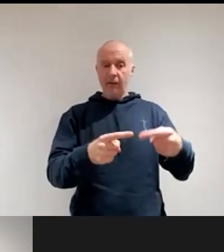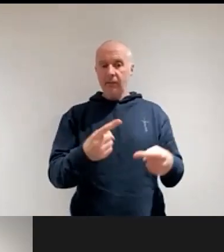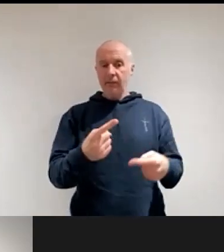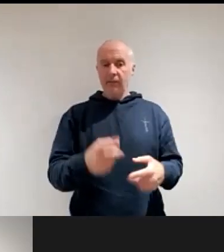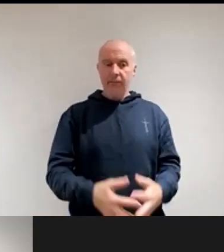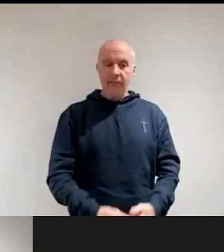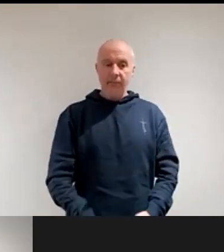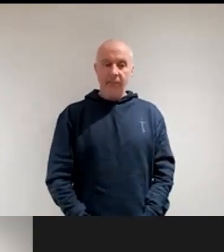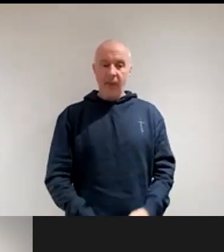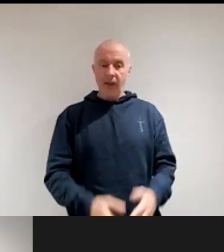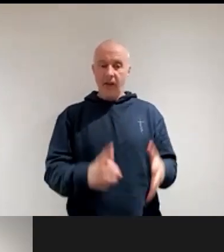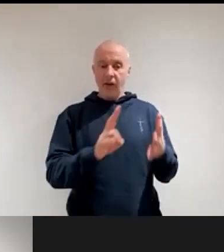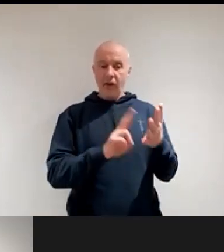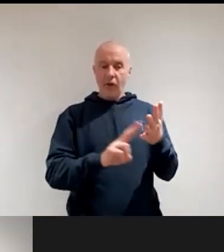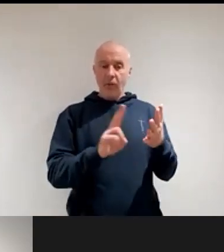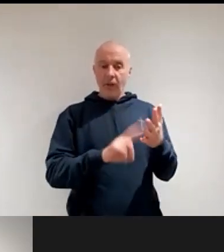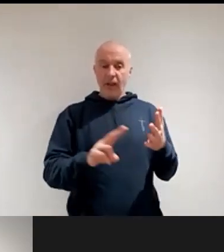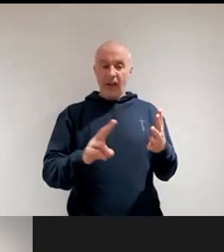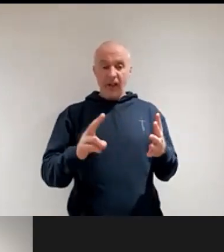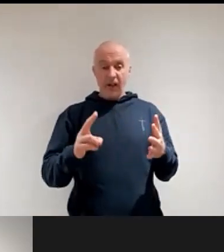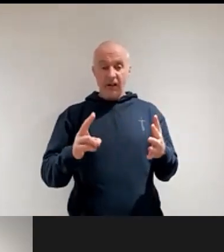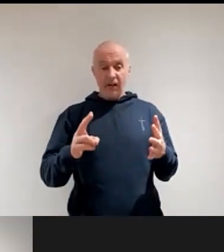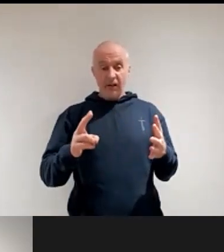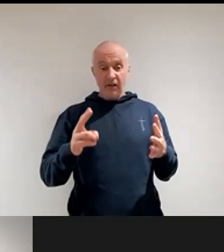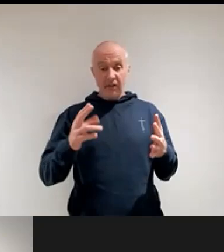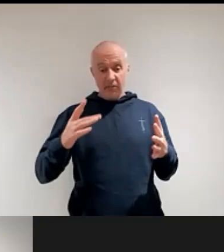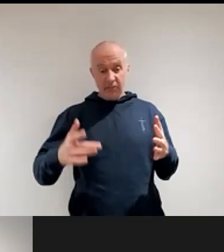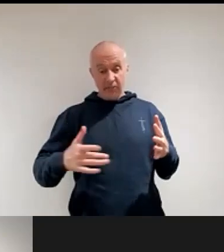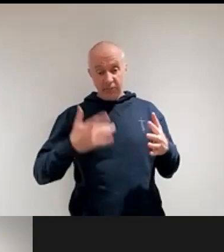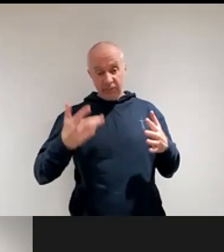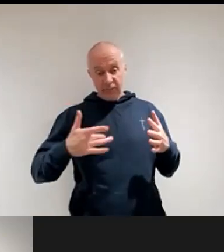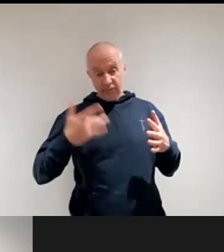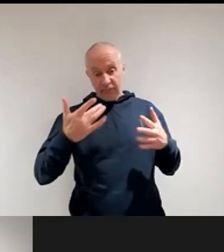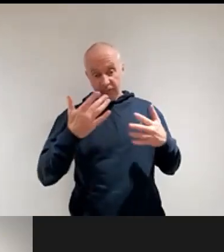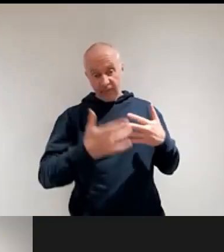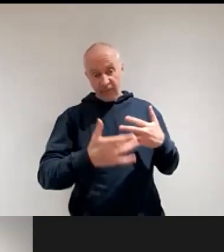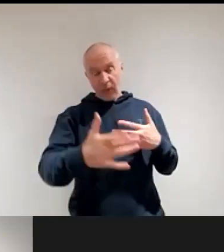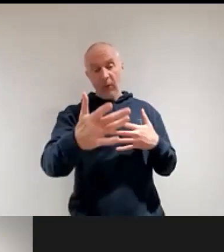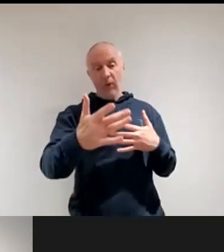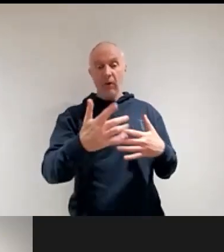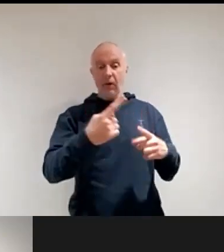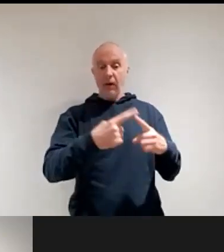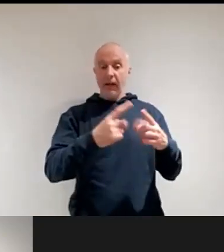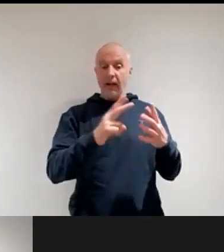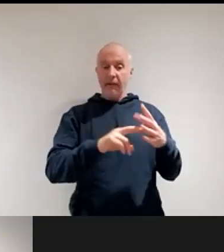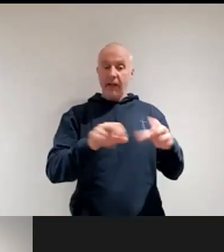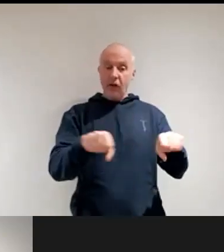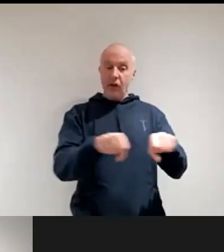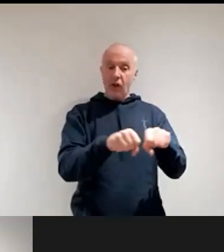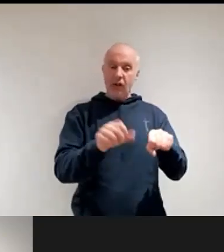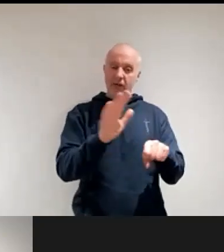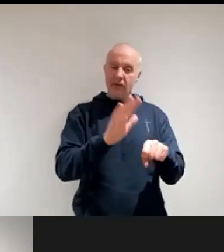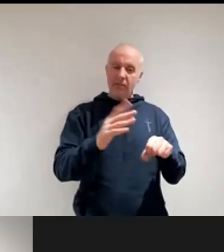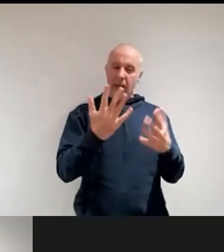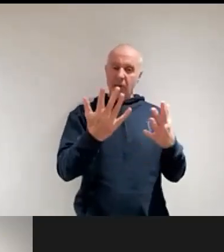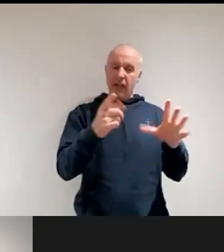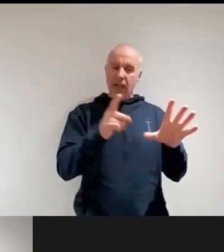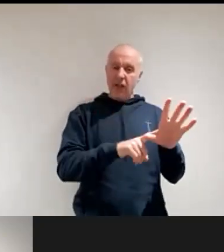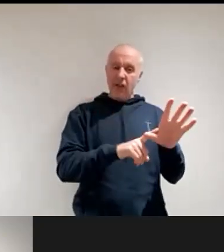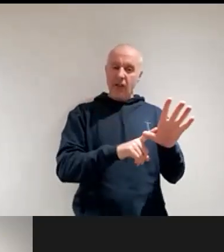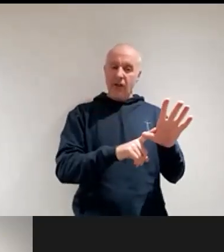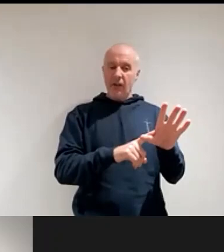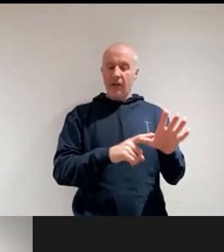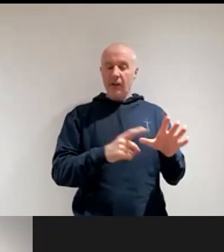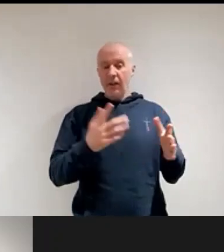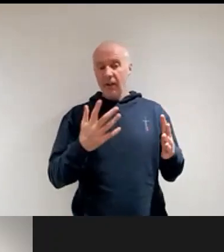Normally, the lifetime of the EV charger is around 10 years. However, this is what we put normally in the data sheet or the spec,